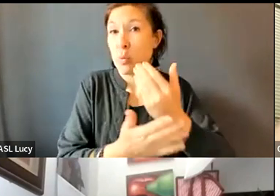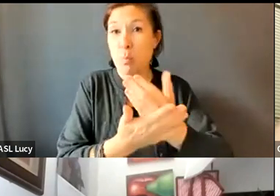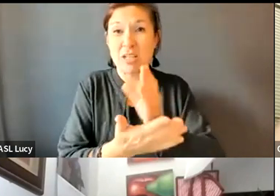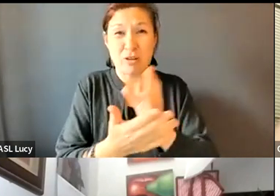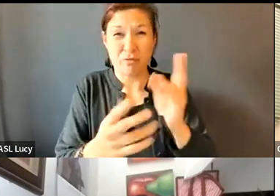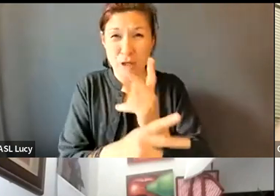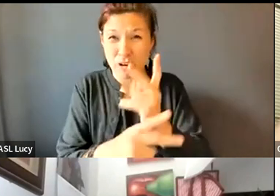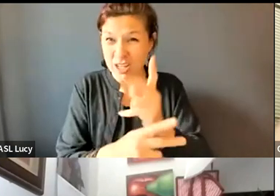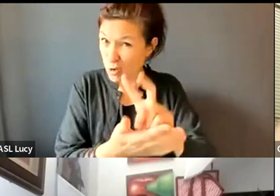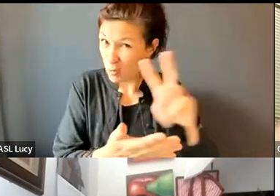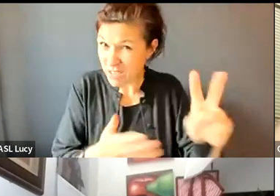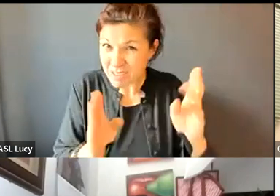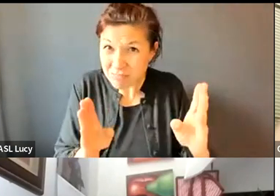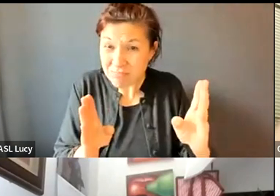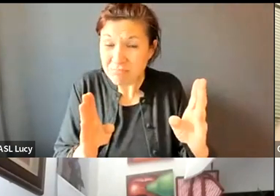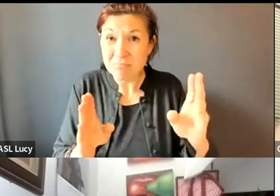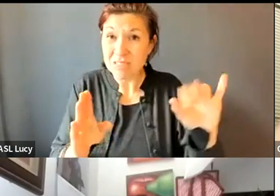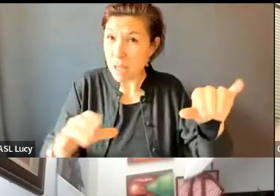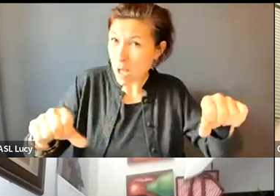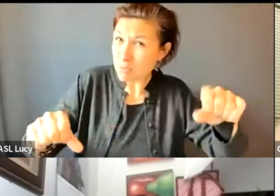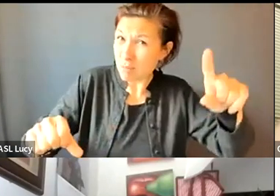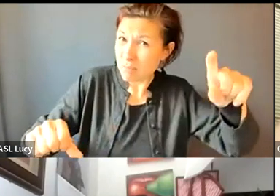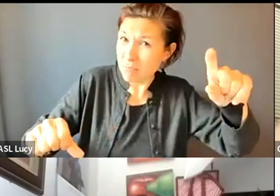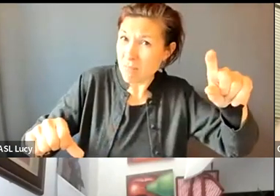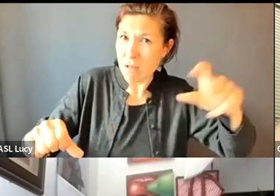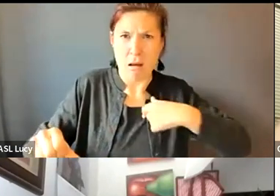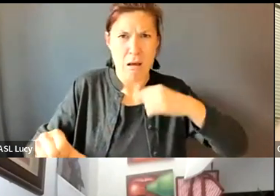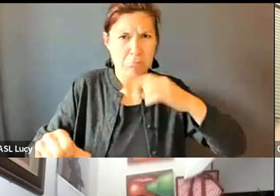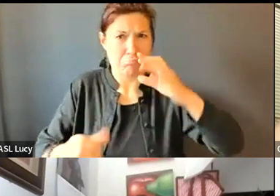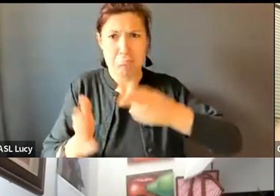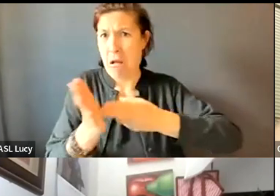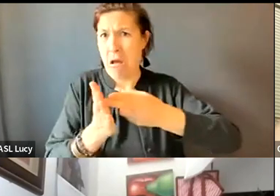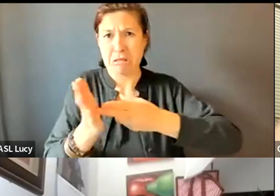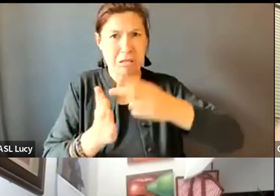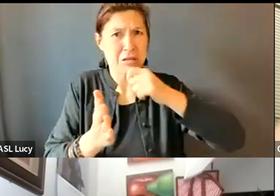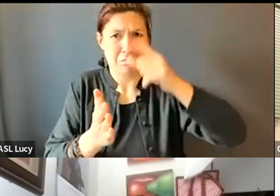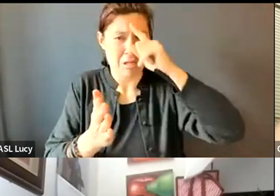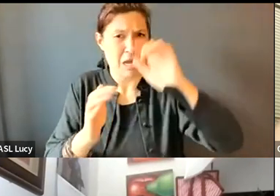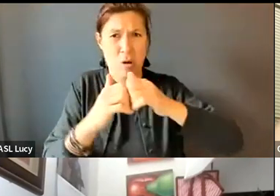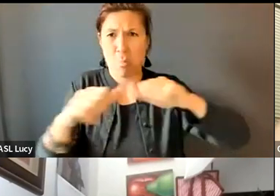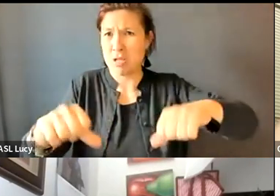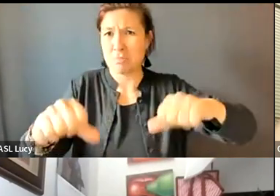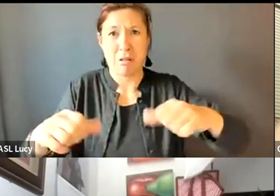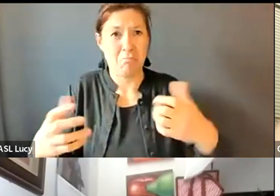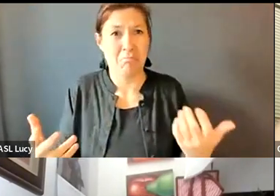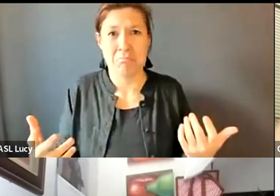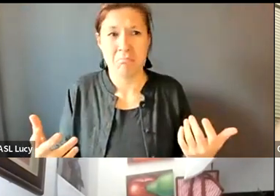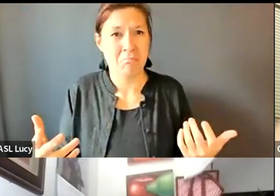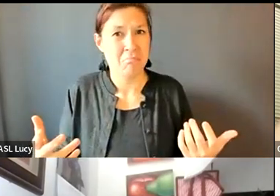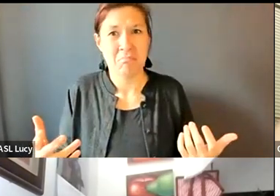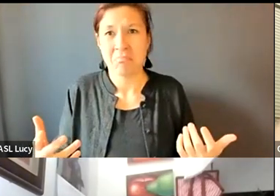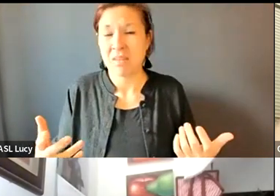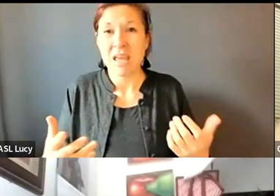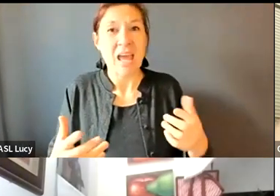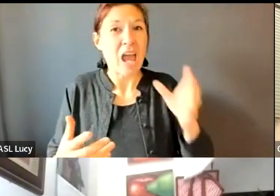in the space of several weeks I quite frankly can't see how that could possibly happen and the amount of dysfunctions to our